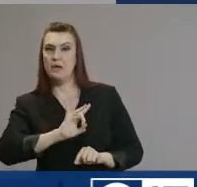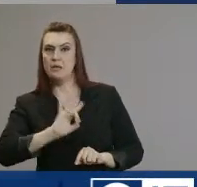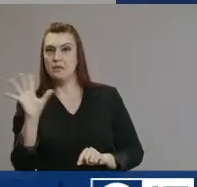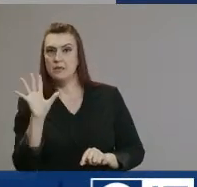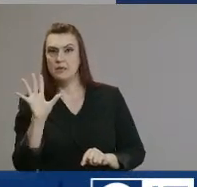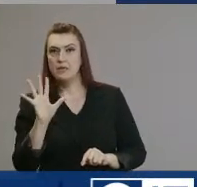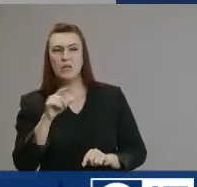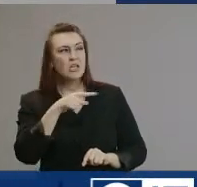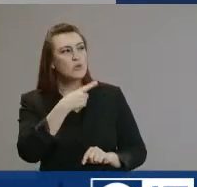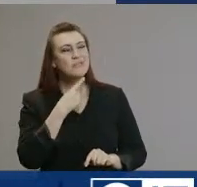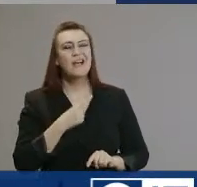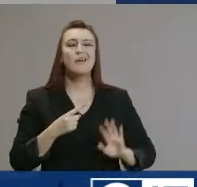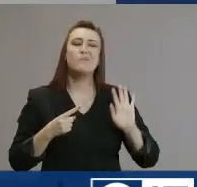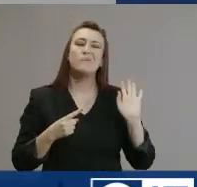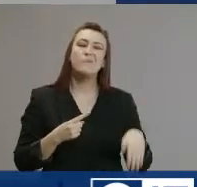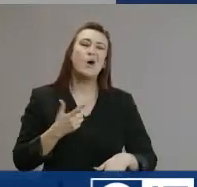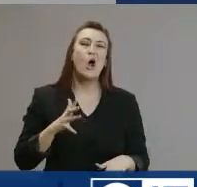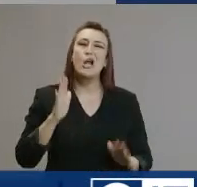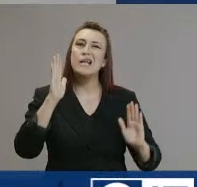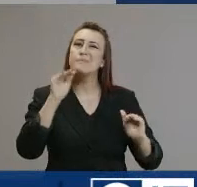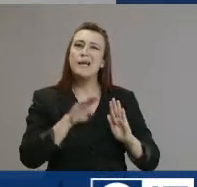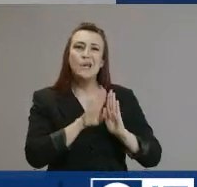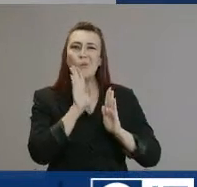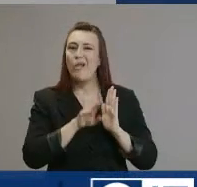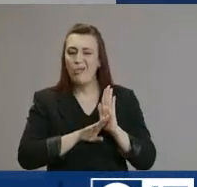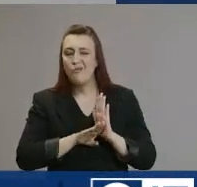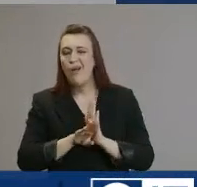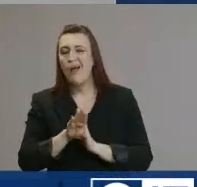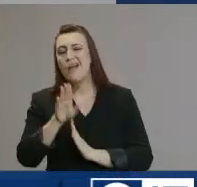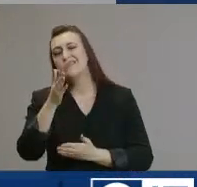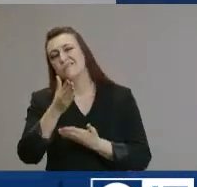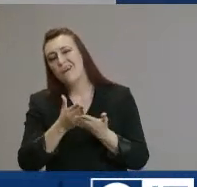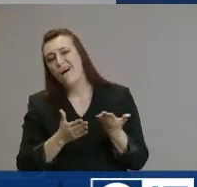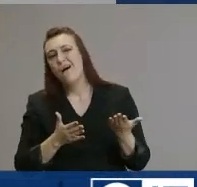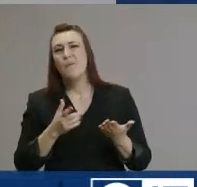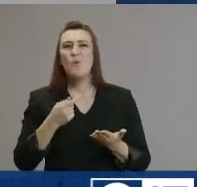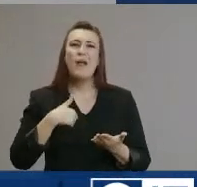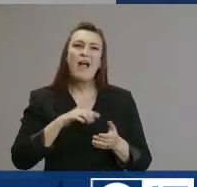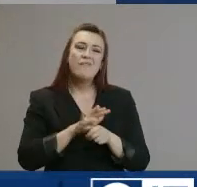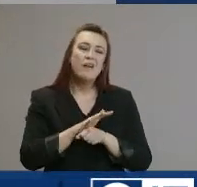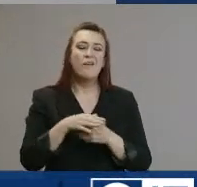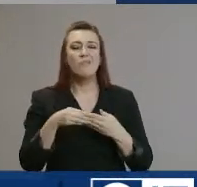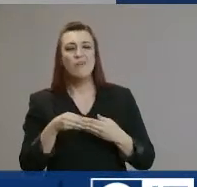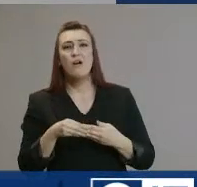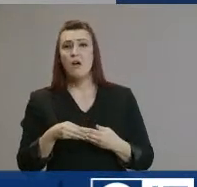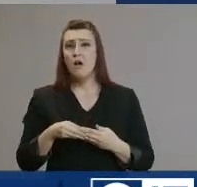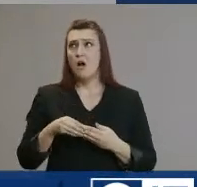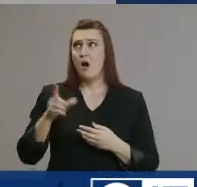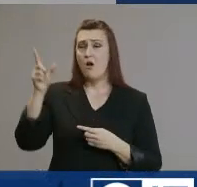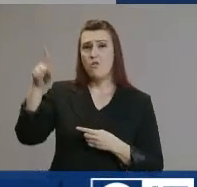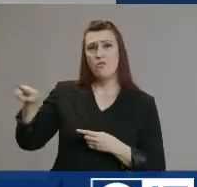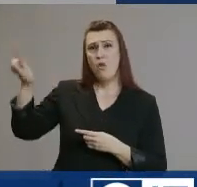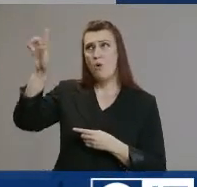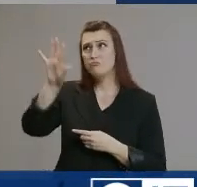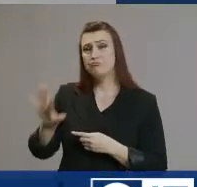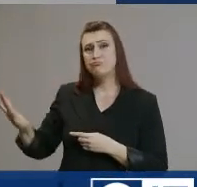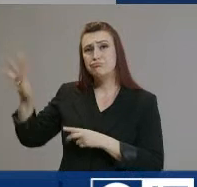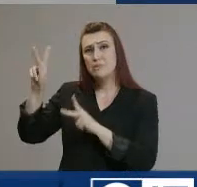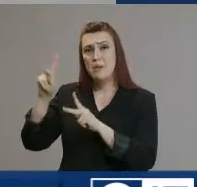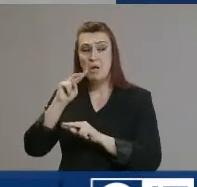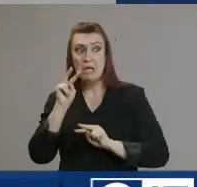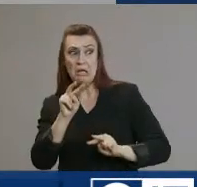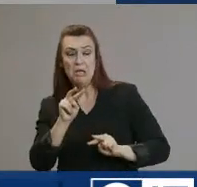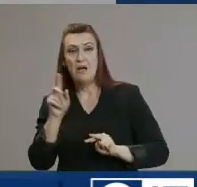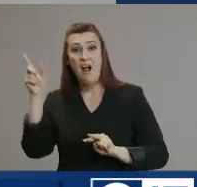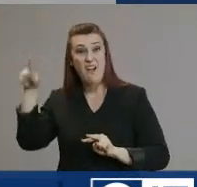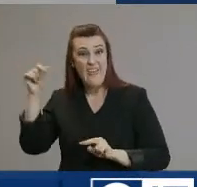we have hospital capacity. Are those people sounding the alarm? Are they wrong? What is your plan if